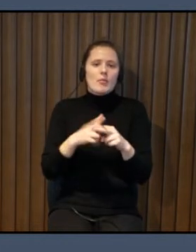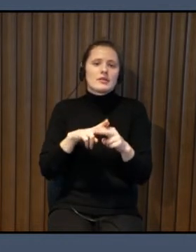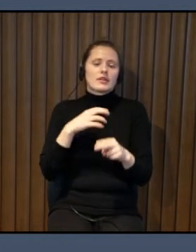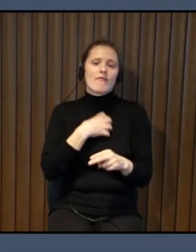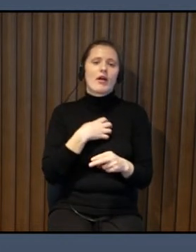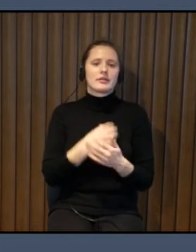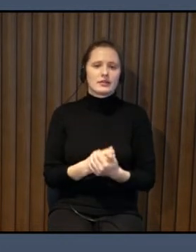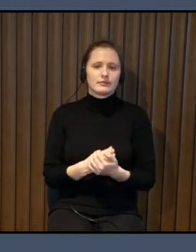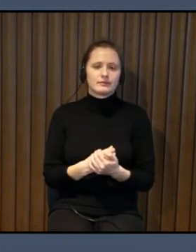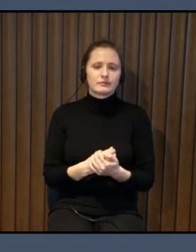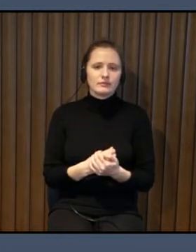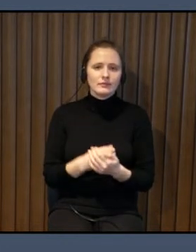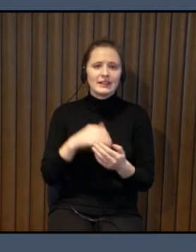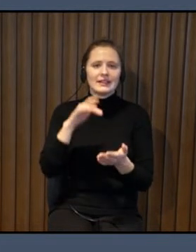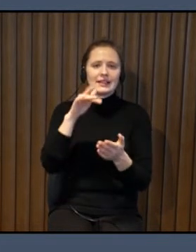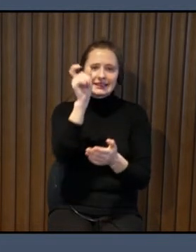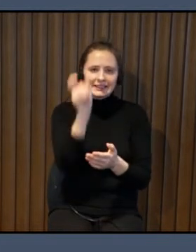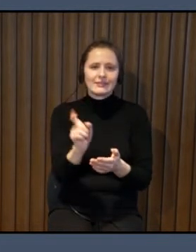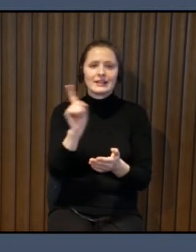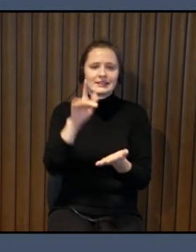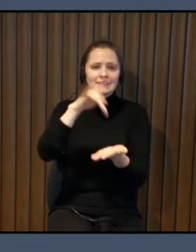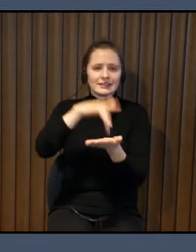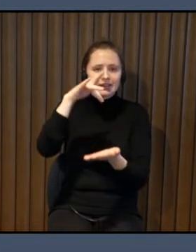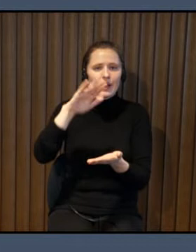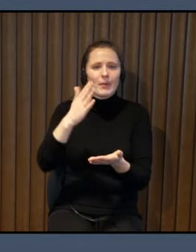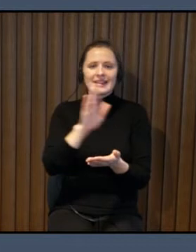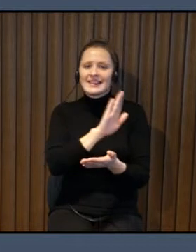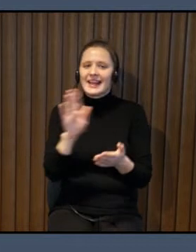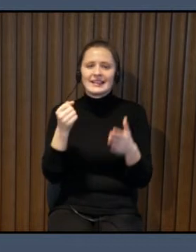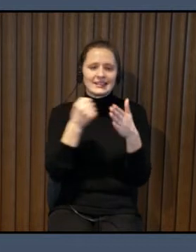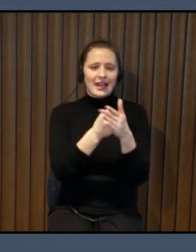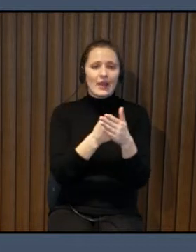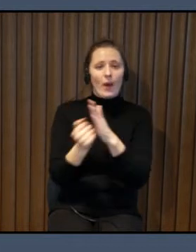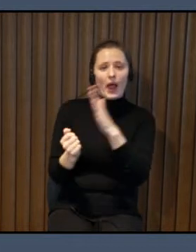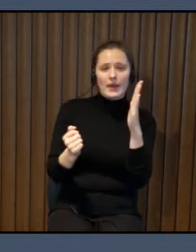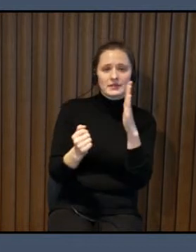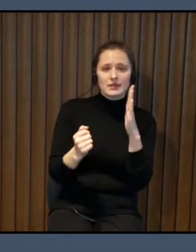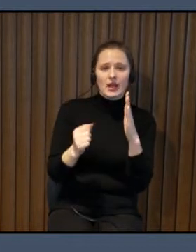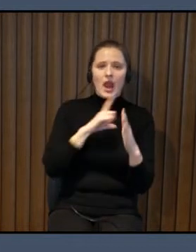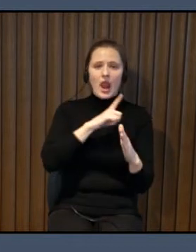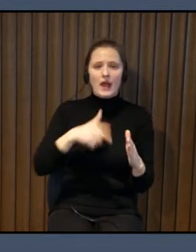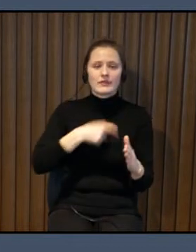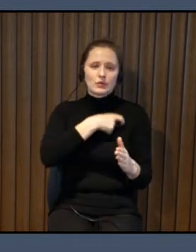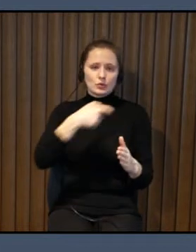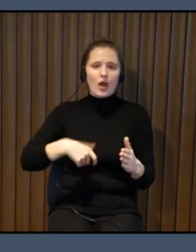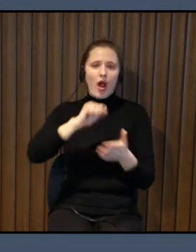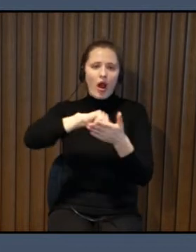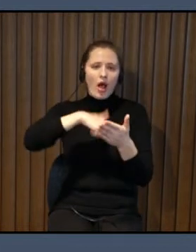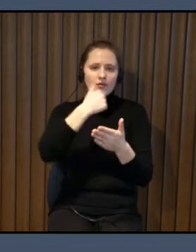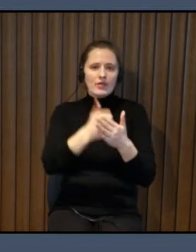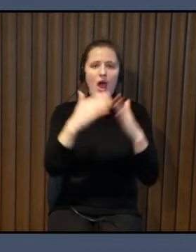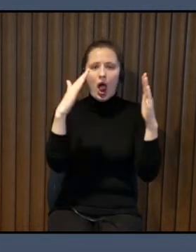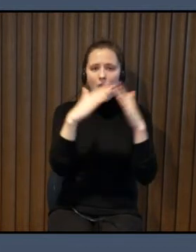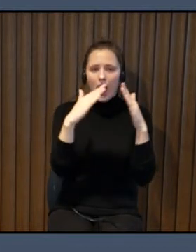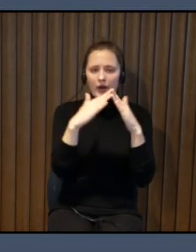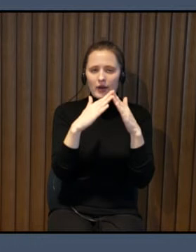not entering a shop with a bicycle. So here the person is in the center of everything, the University of